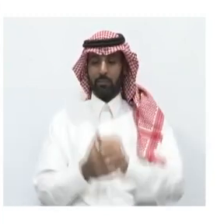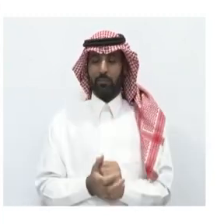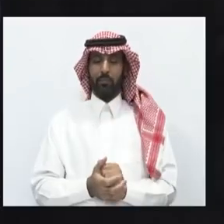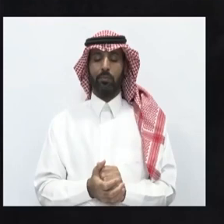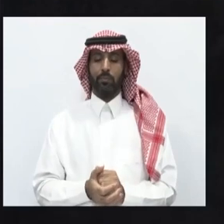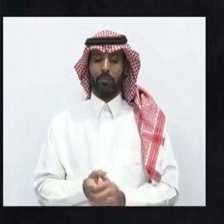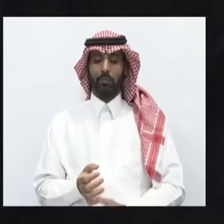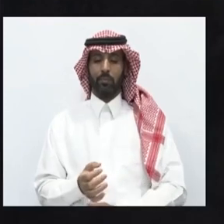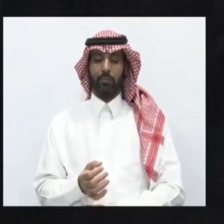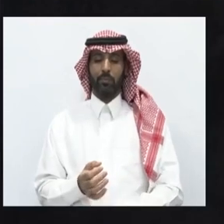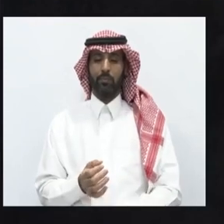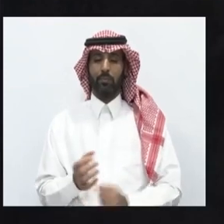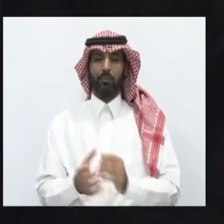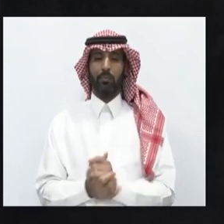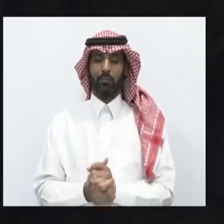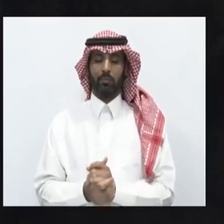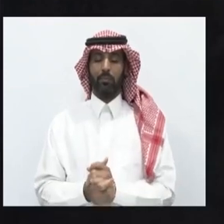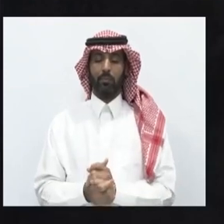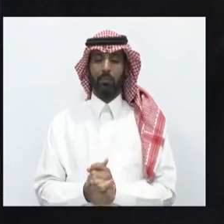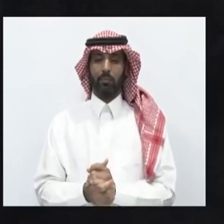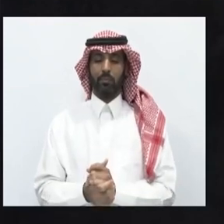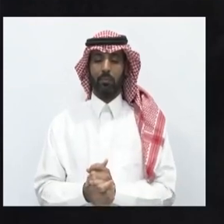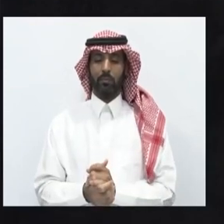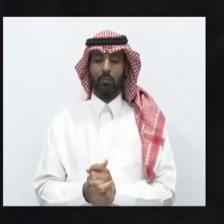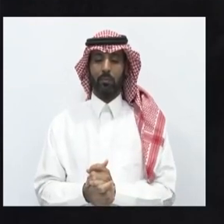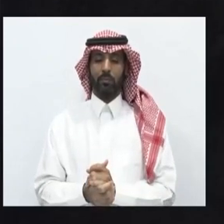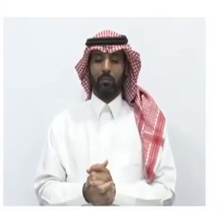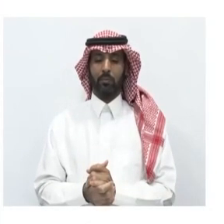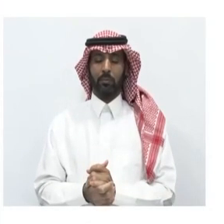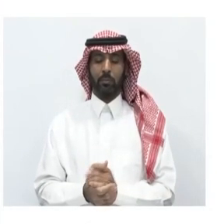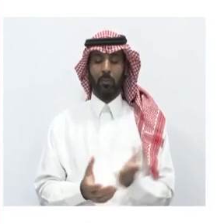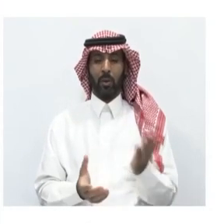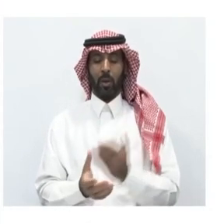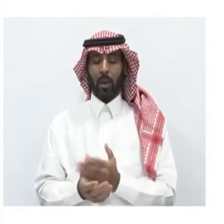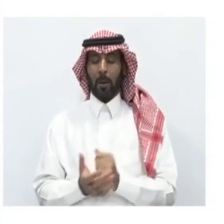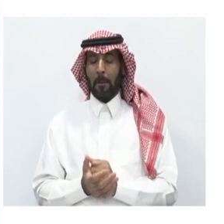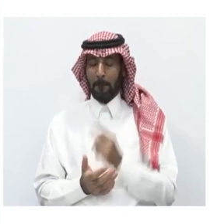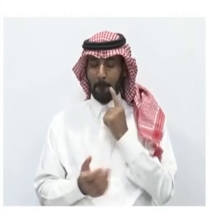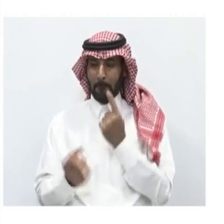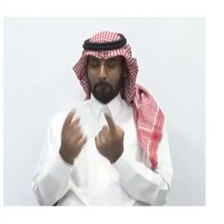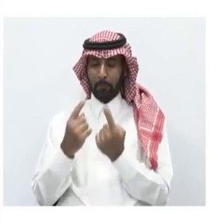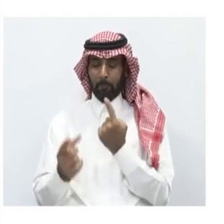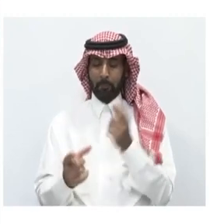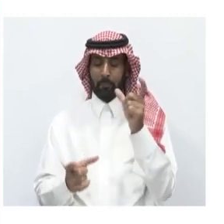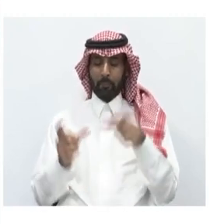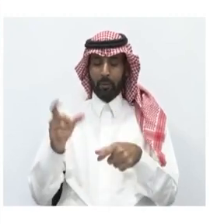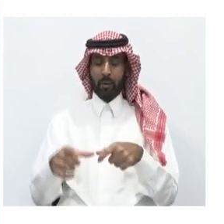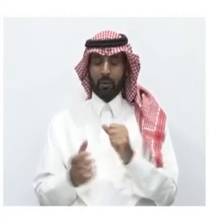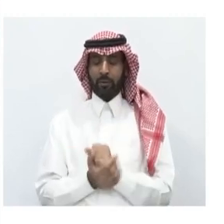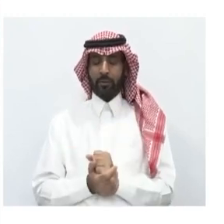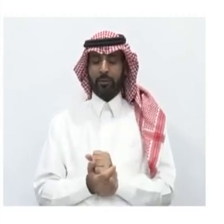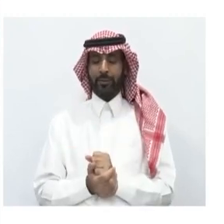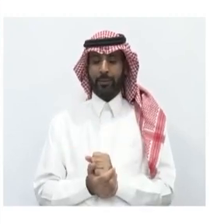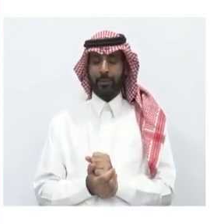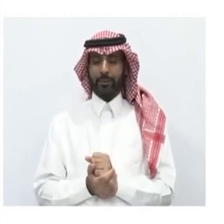window, mostly because of the view. So here's a conversation here between the